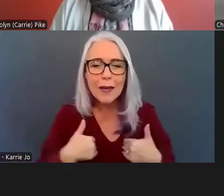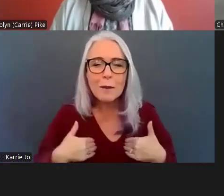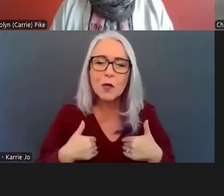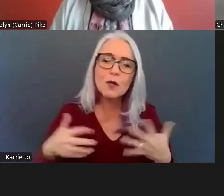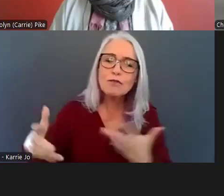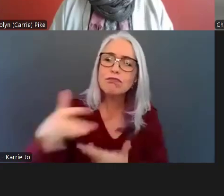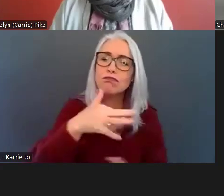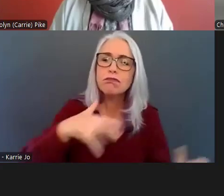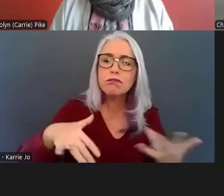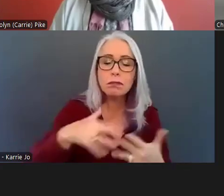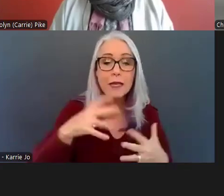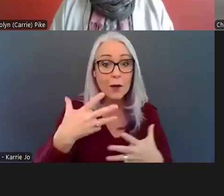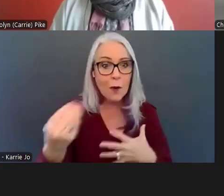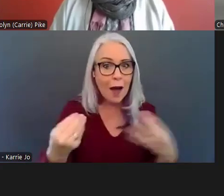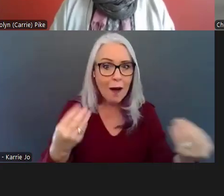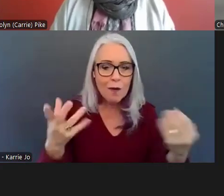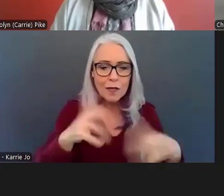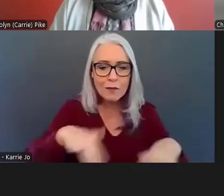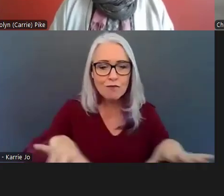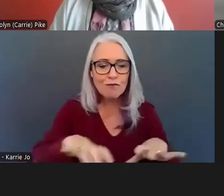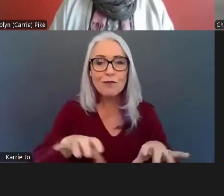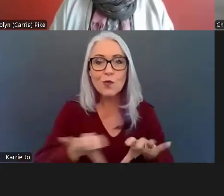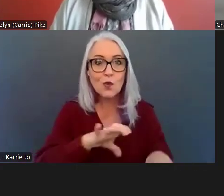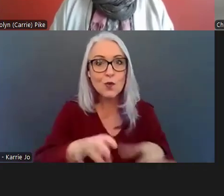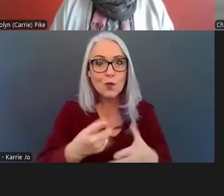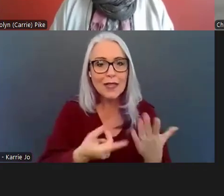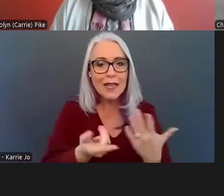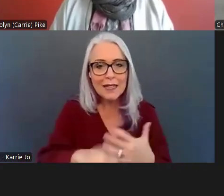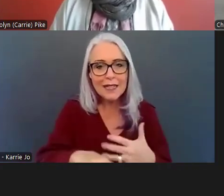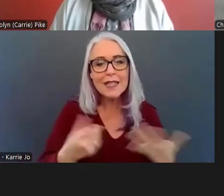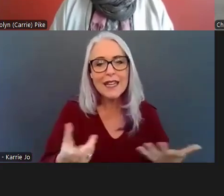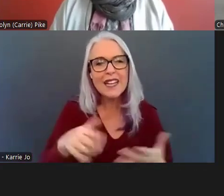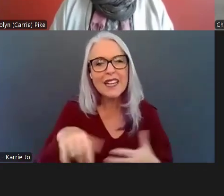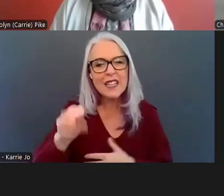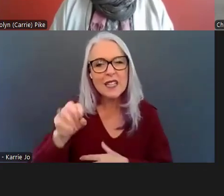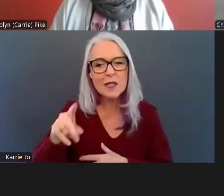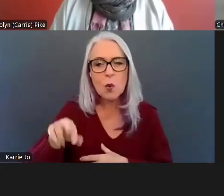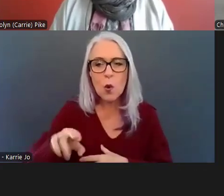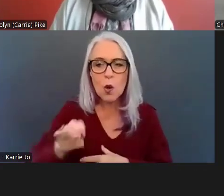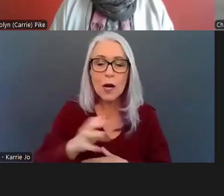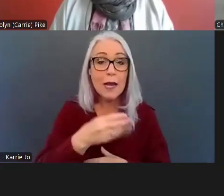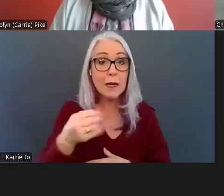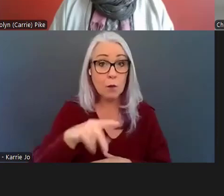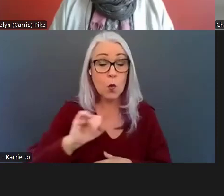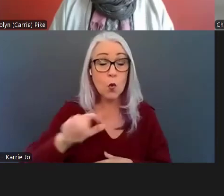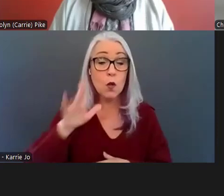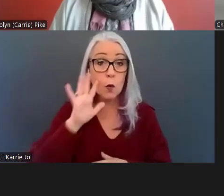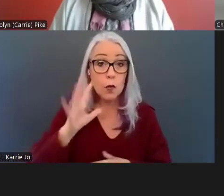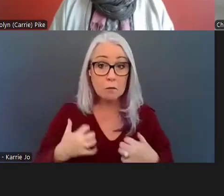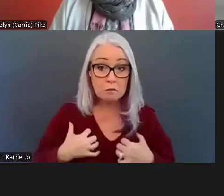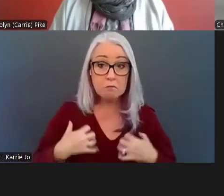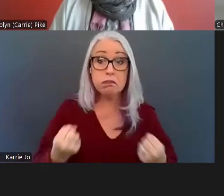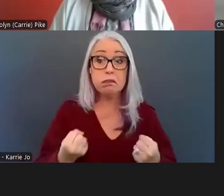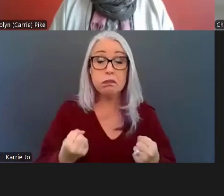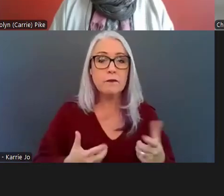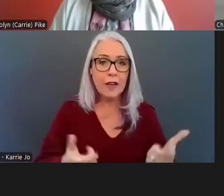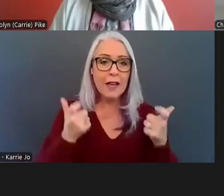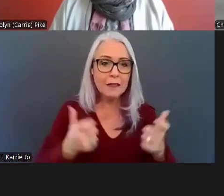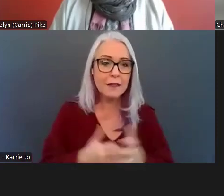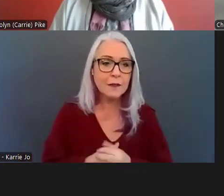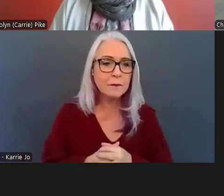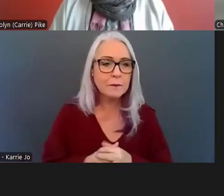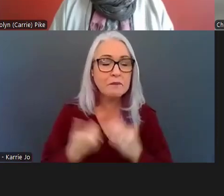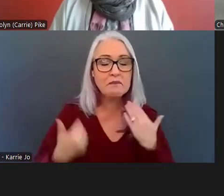That's great. Pretty dynamic, pool does recover fast. In some places where we have a lot of